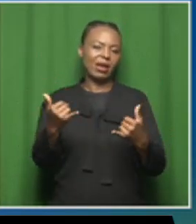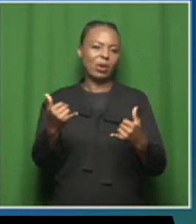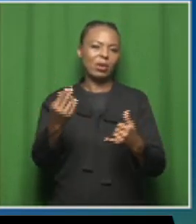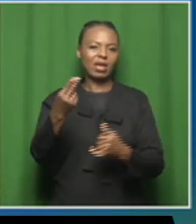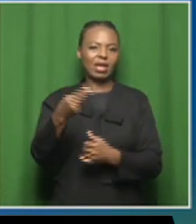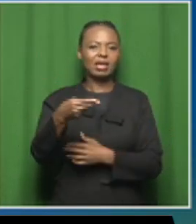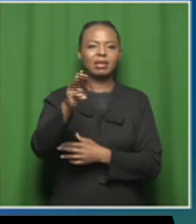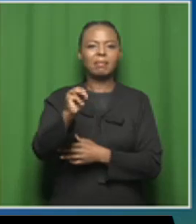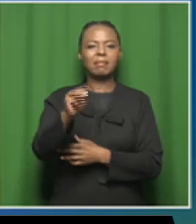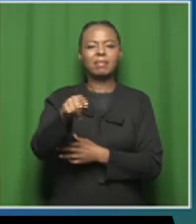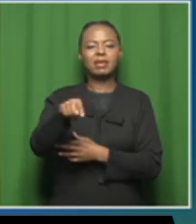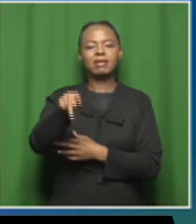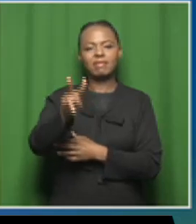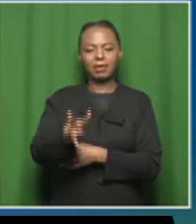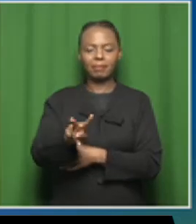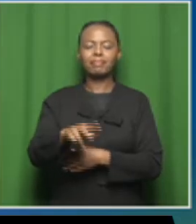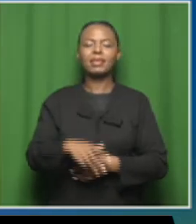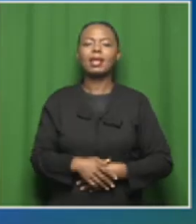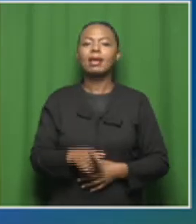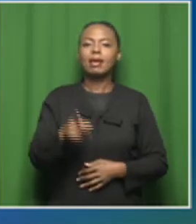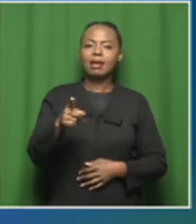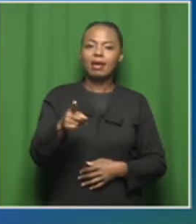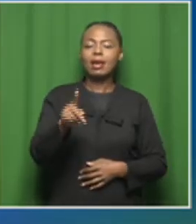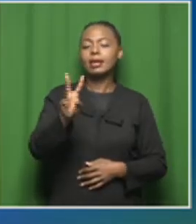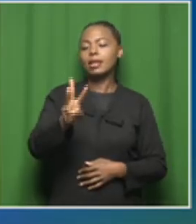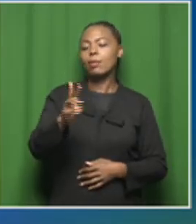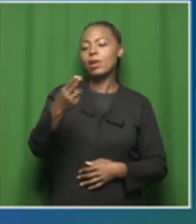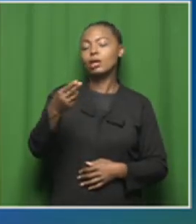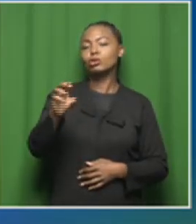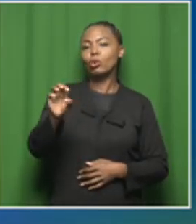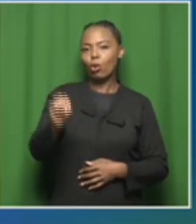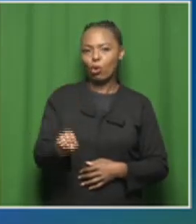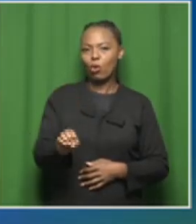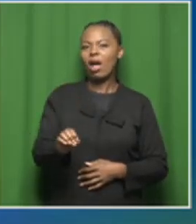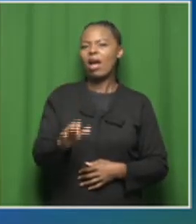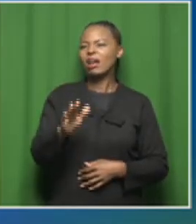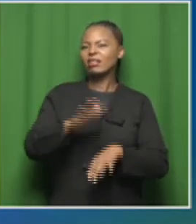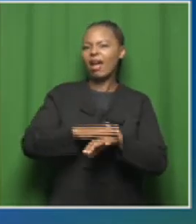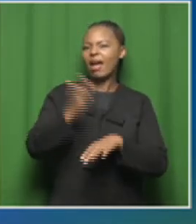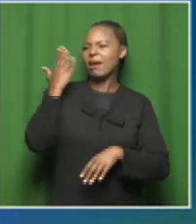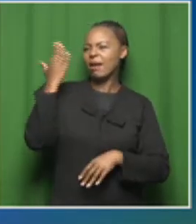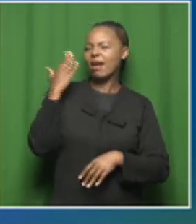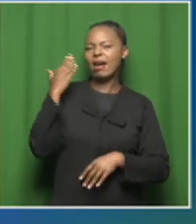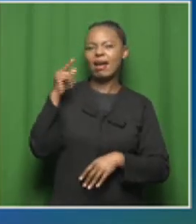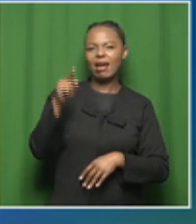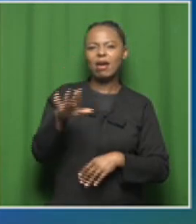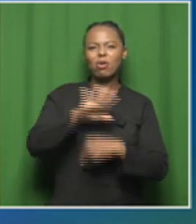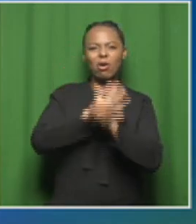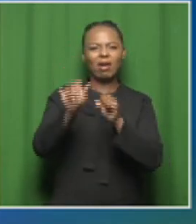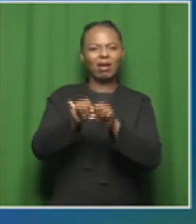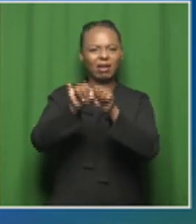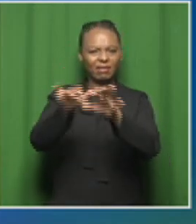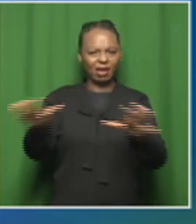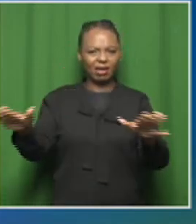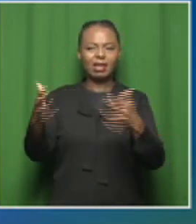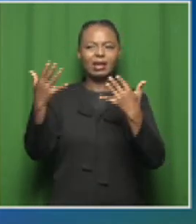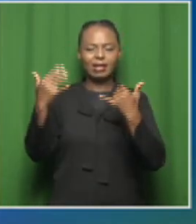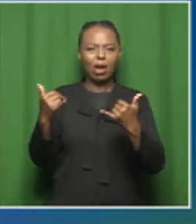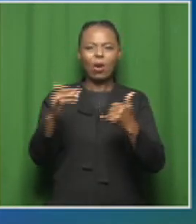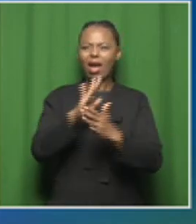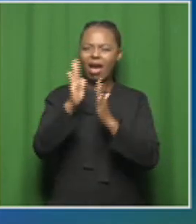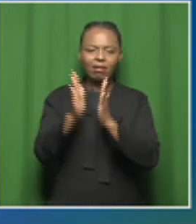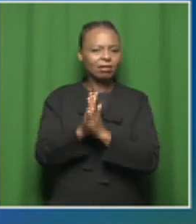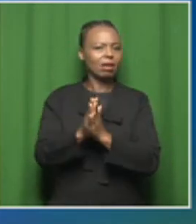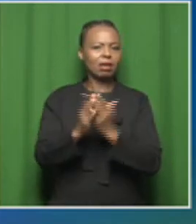COVID-19 pandemic, WHO AFRO has been working at updating pandemic preparedness and response